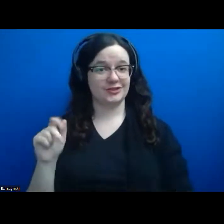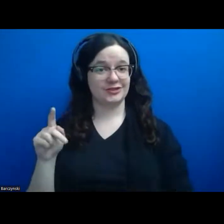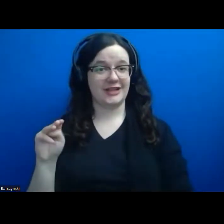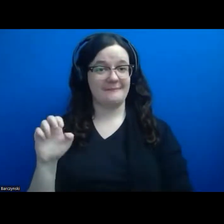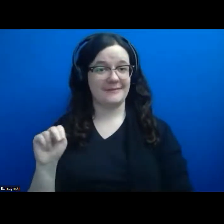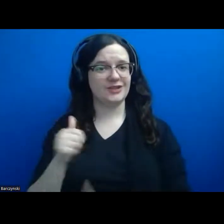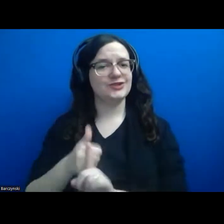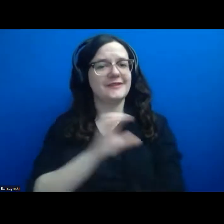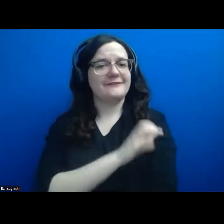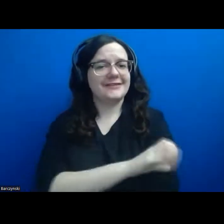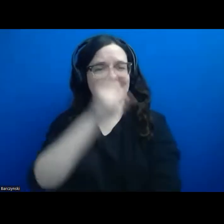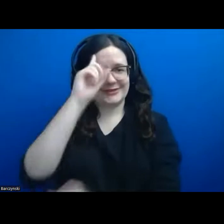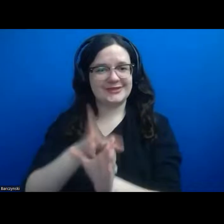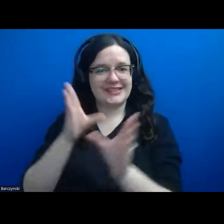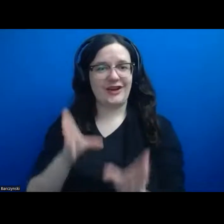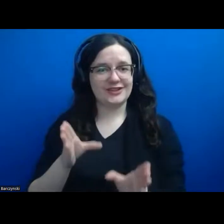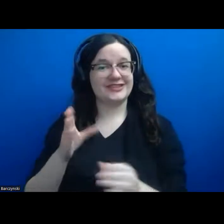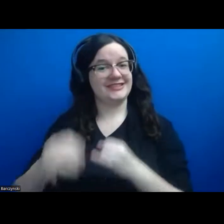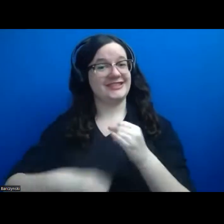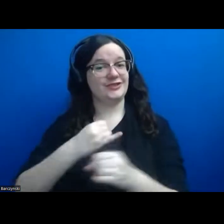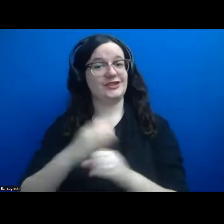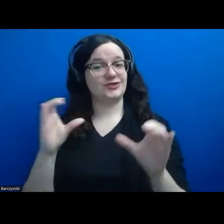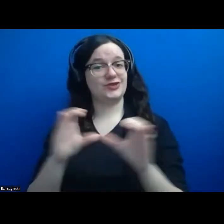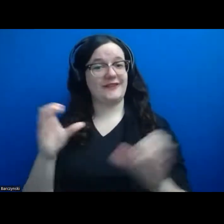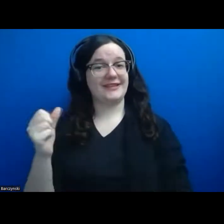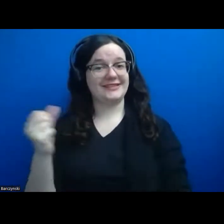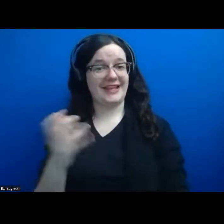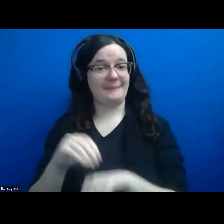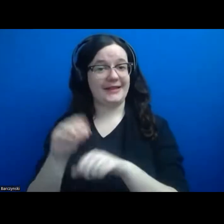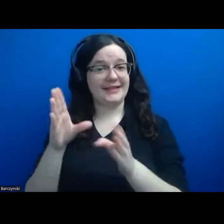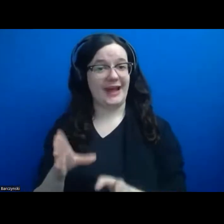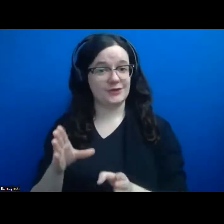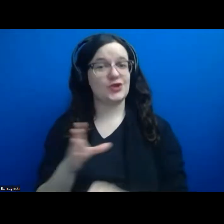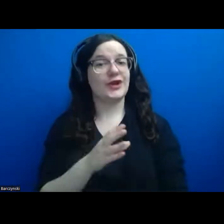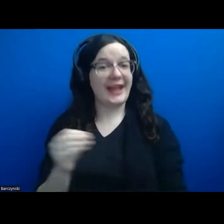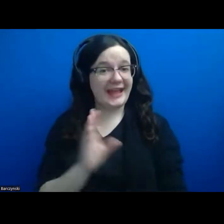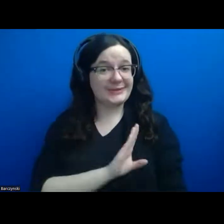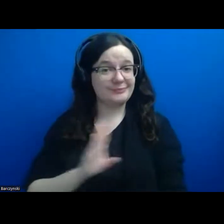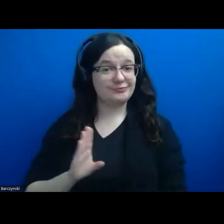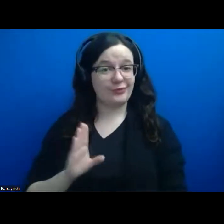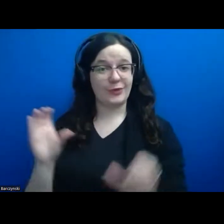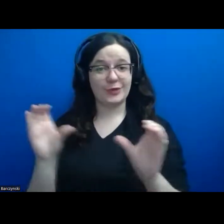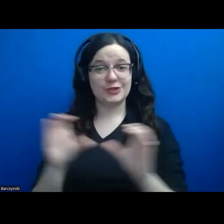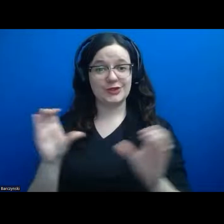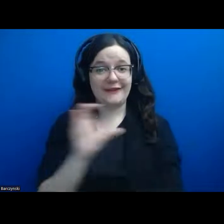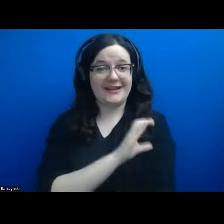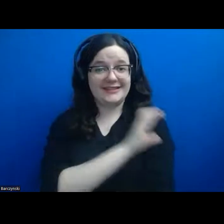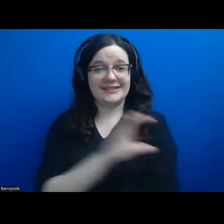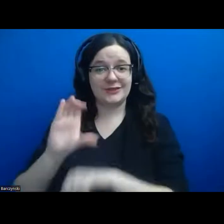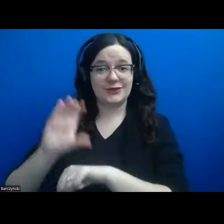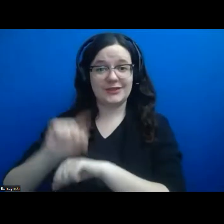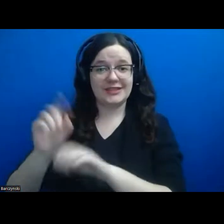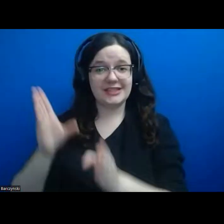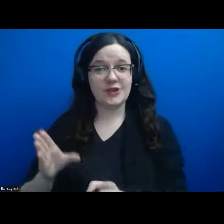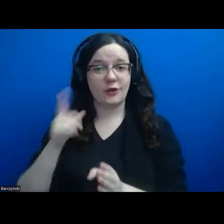an international certified gambling counselor, and a board certified clinical consultant for the National Council